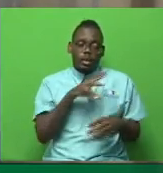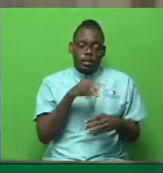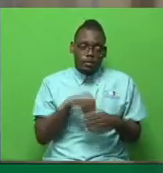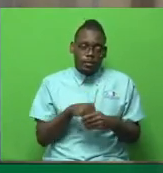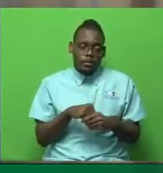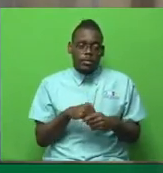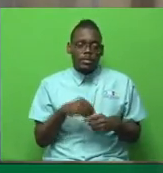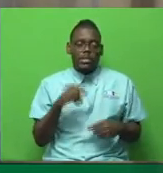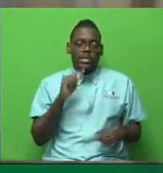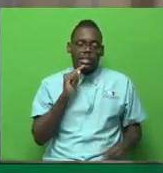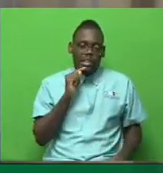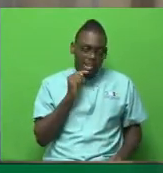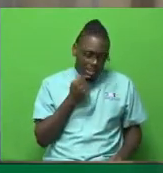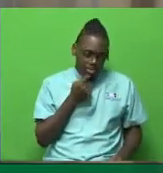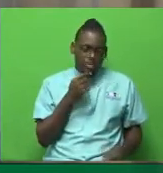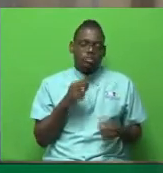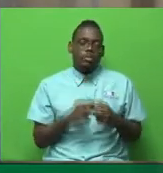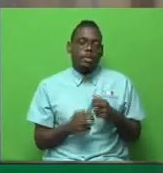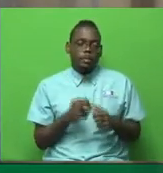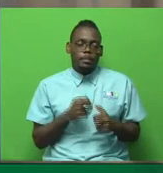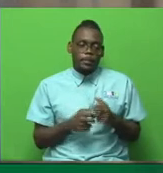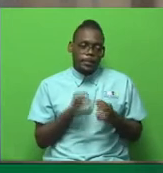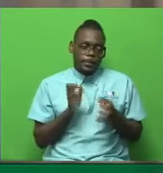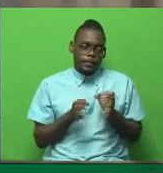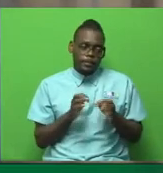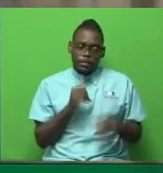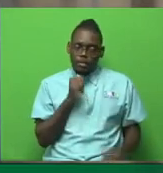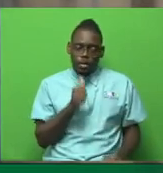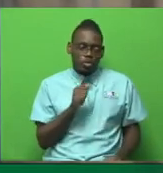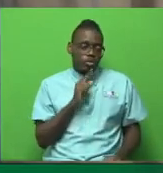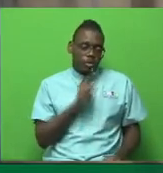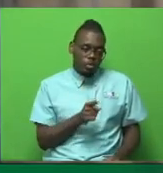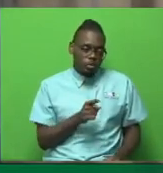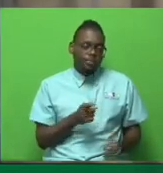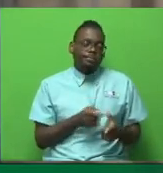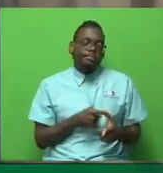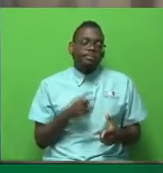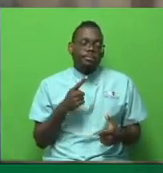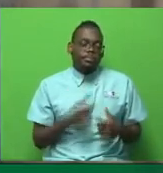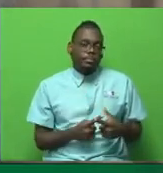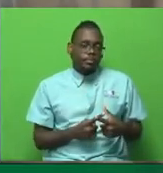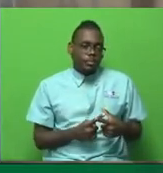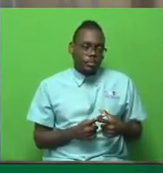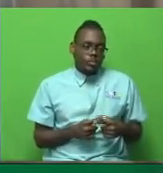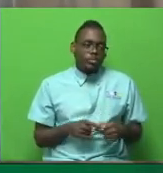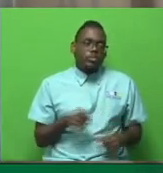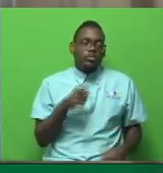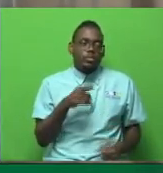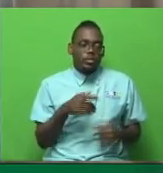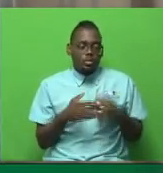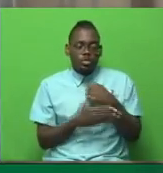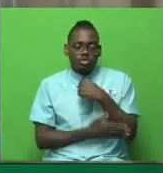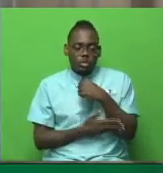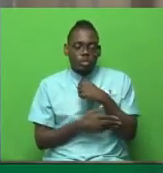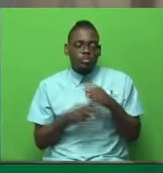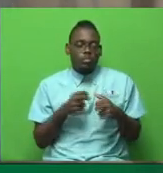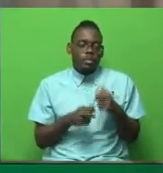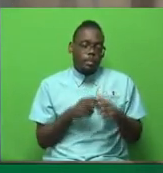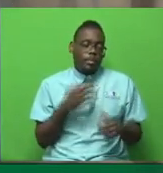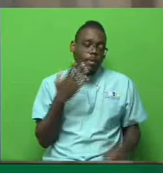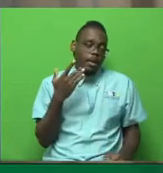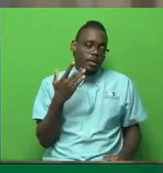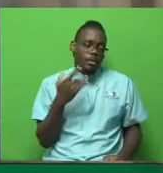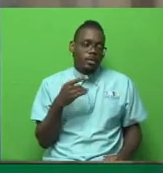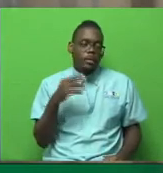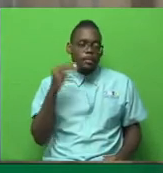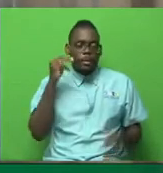that the minister is wrong so Madam speaker I checked about the speech I checked the copy the hard copy of